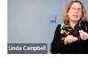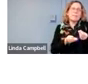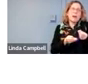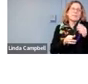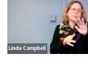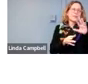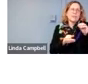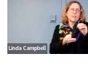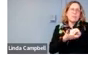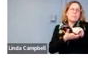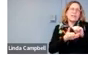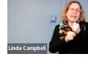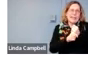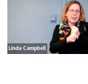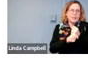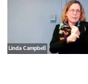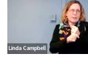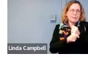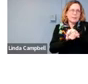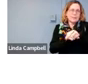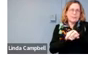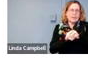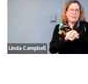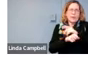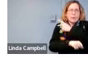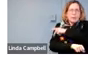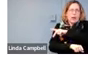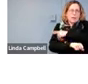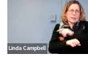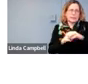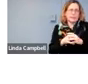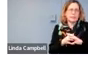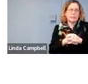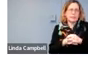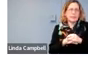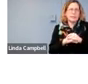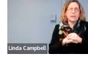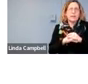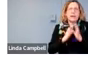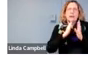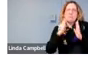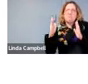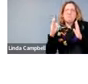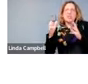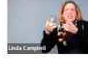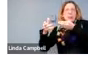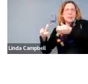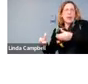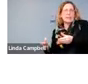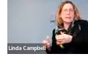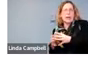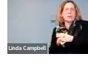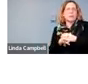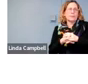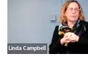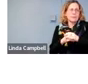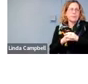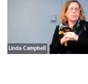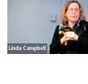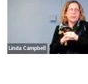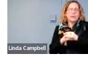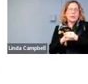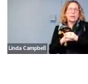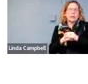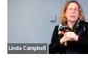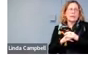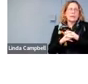for municipalities and conservation officers and authorities for the year in the province was $50 million. And then at the side, you can